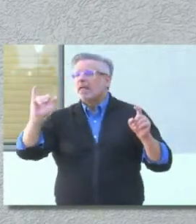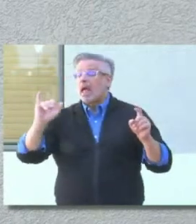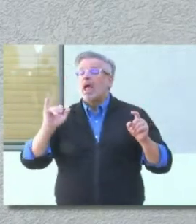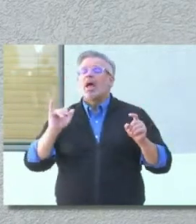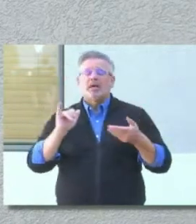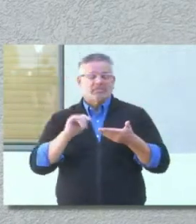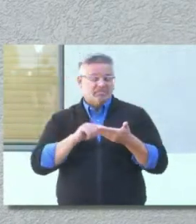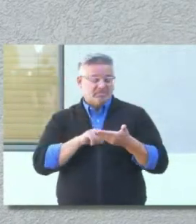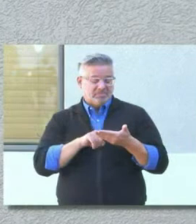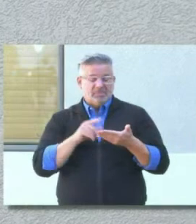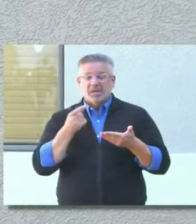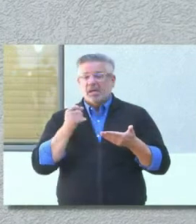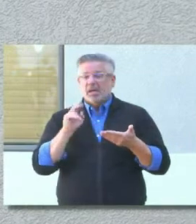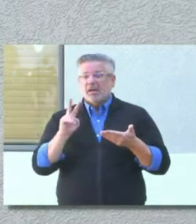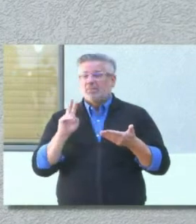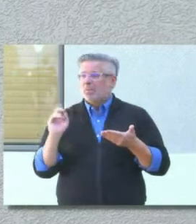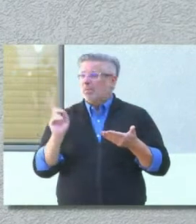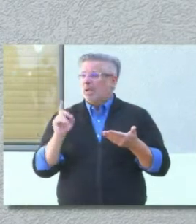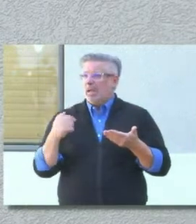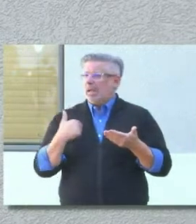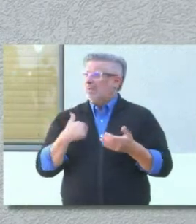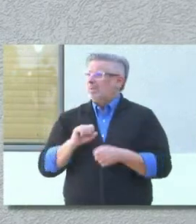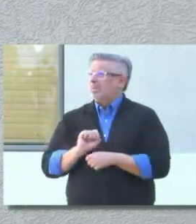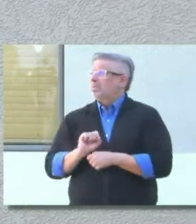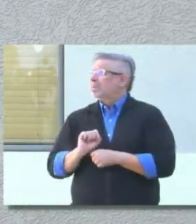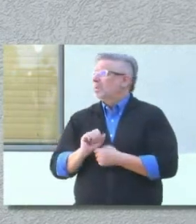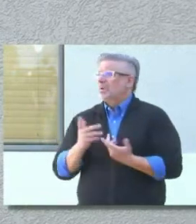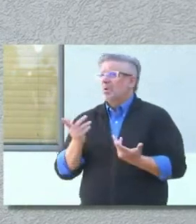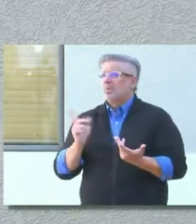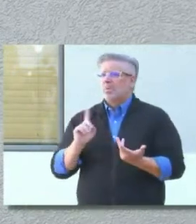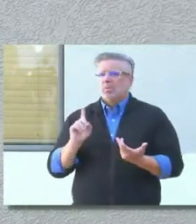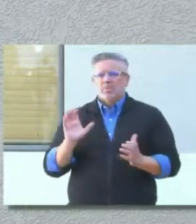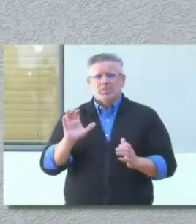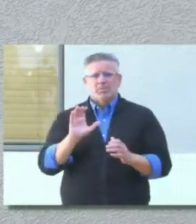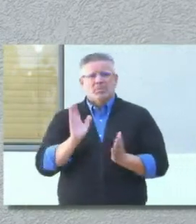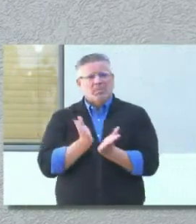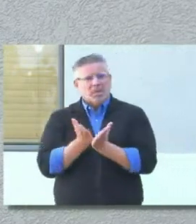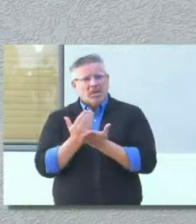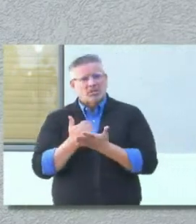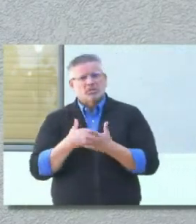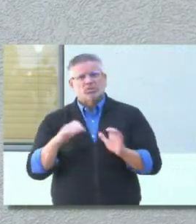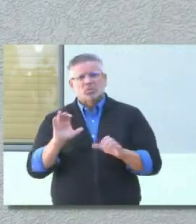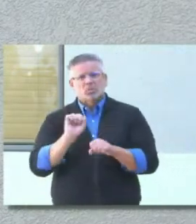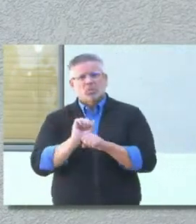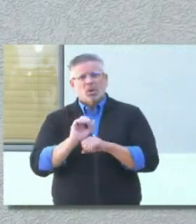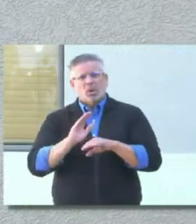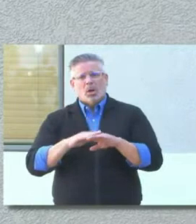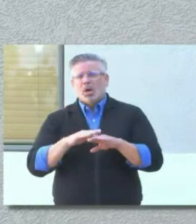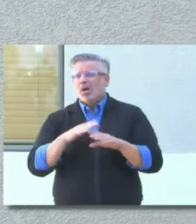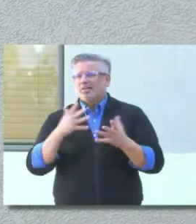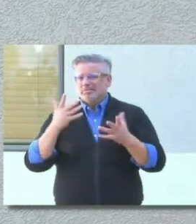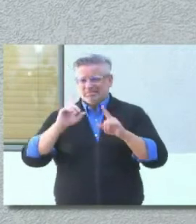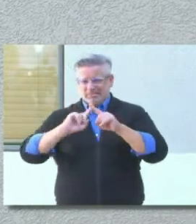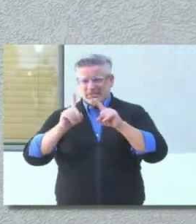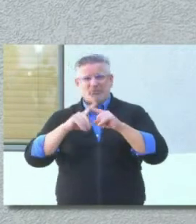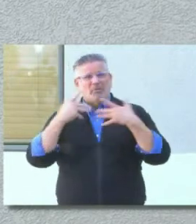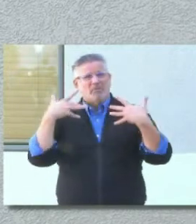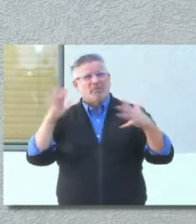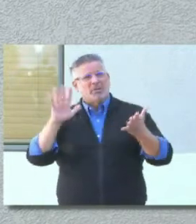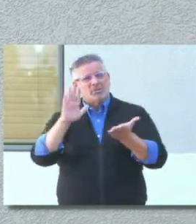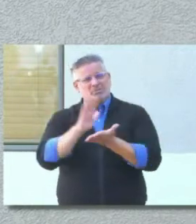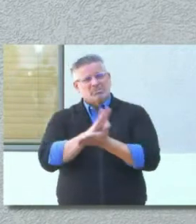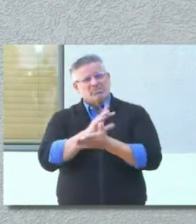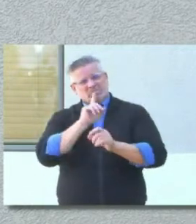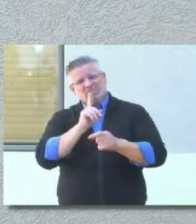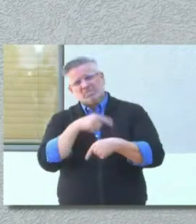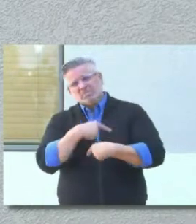media. Where's the governor? I'm like, wait a second. I'm at work. I'm doing work. I'm doing budgets. I'm doing work on port. We put out a number of statements about the